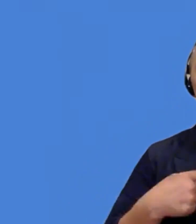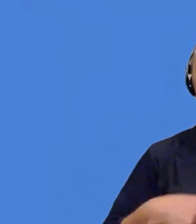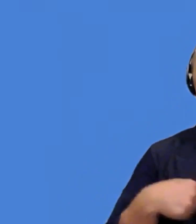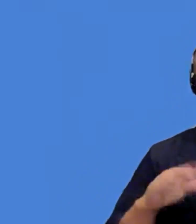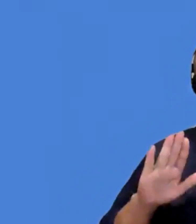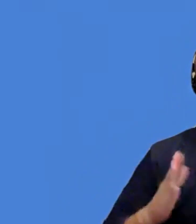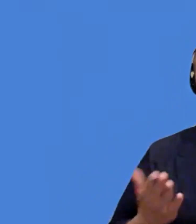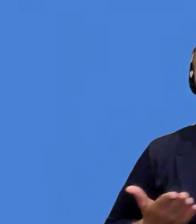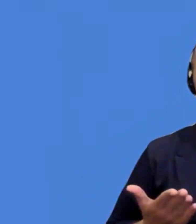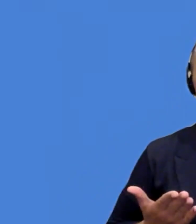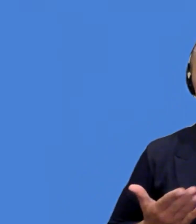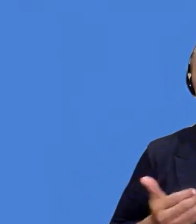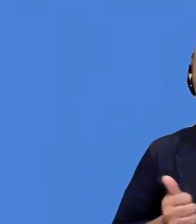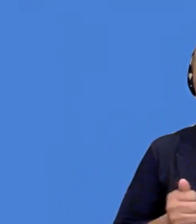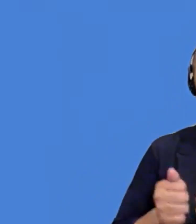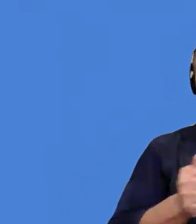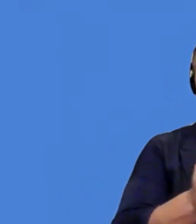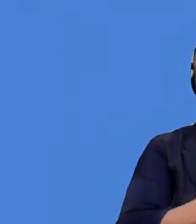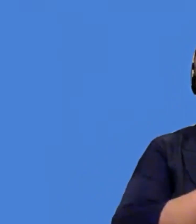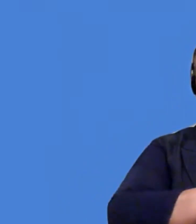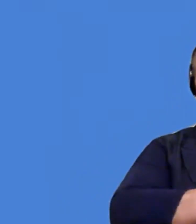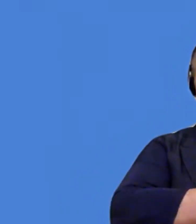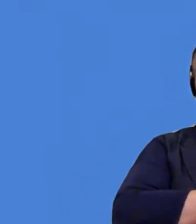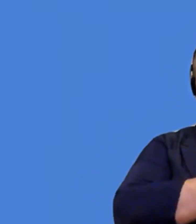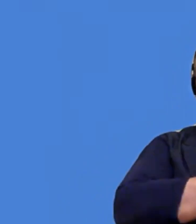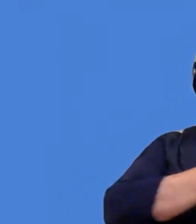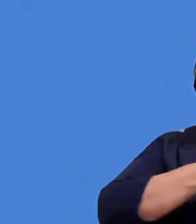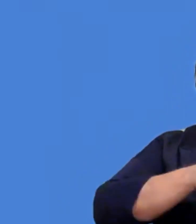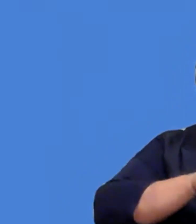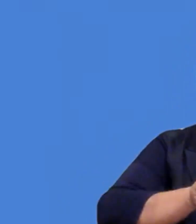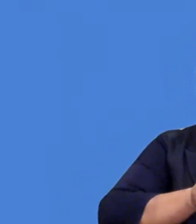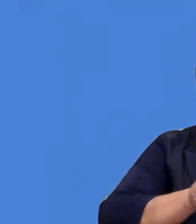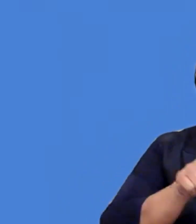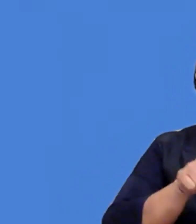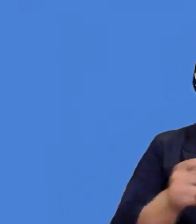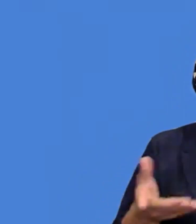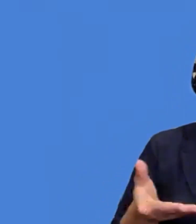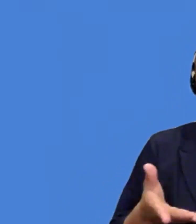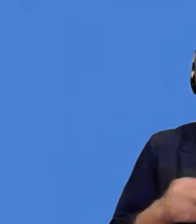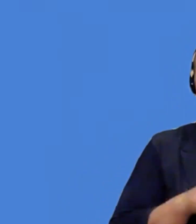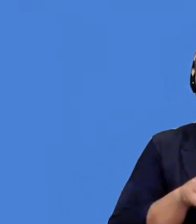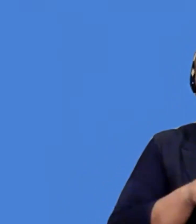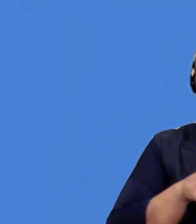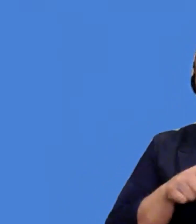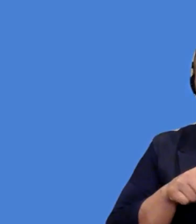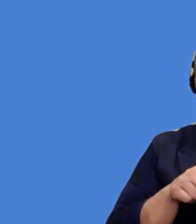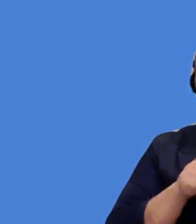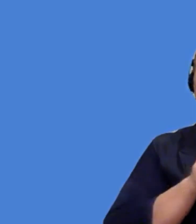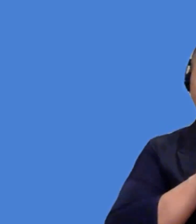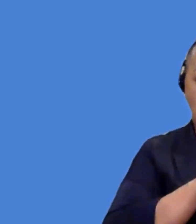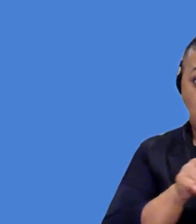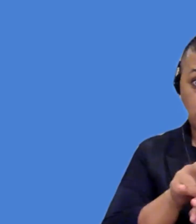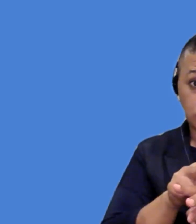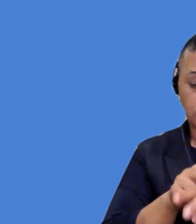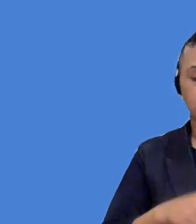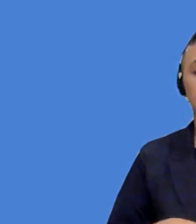conduct project to build the capacity training on CRPD monitoring, advocacy, good governance, participation